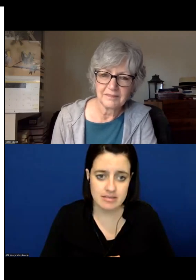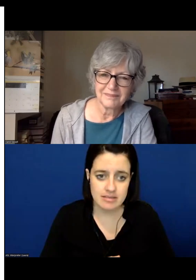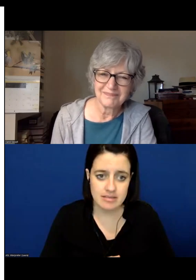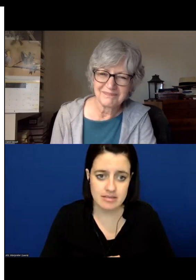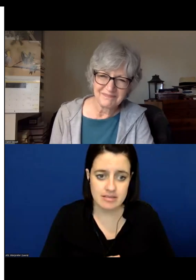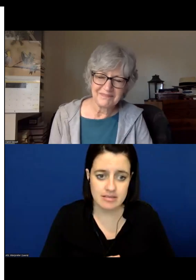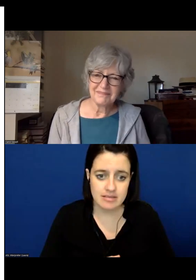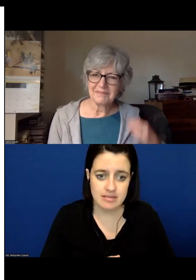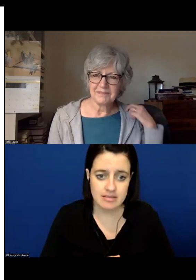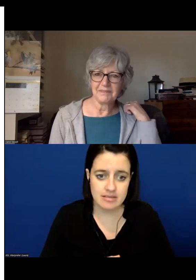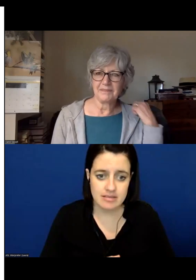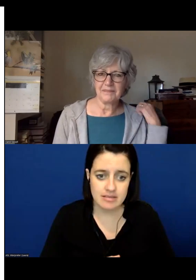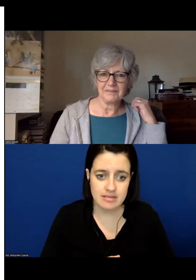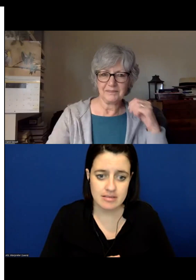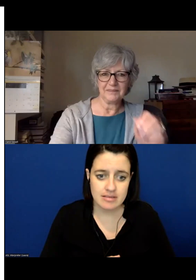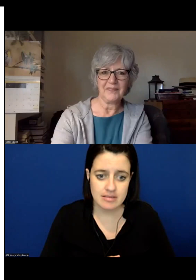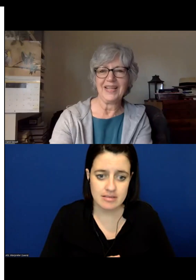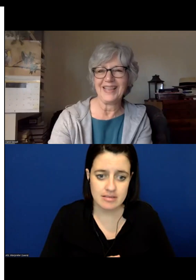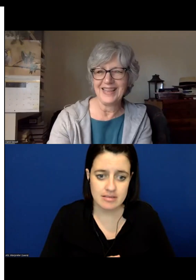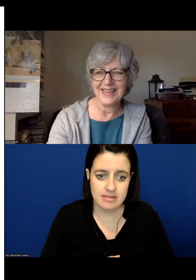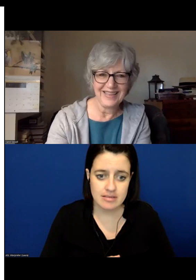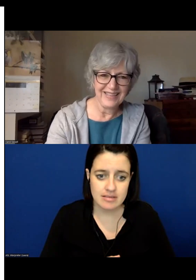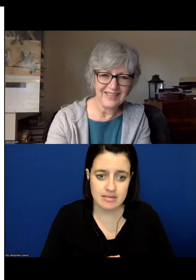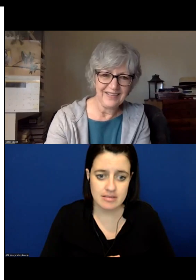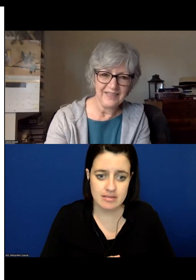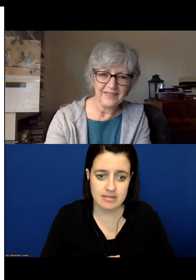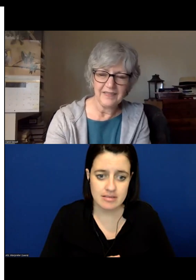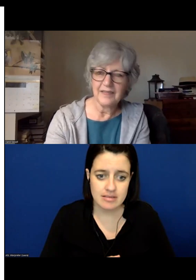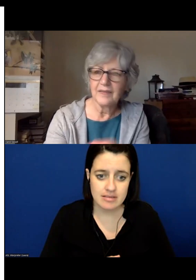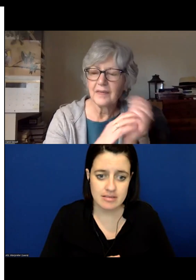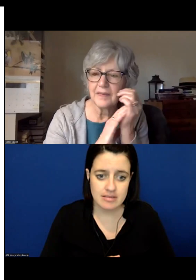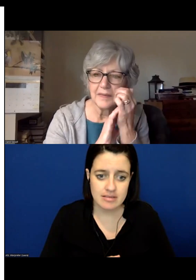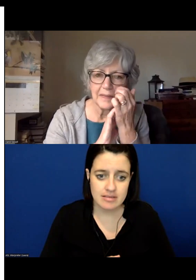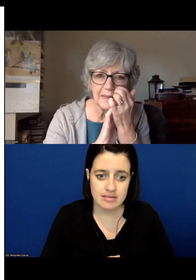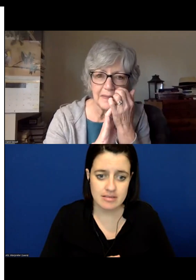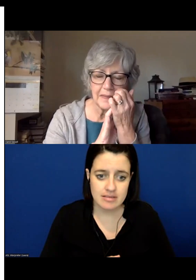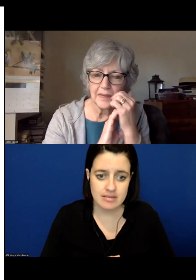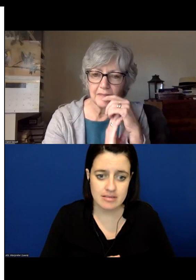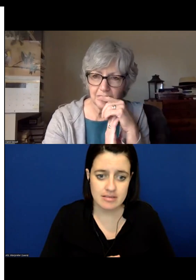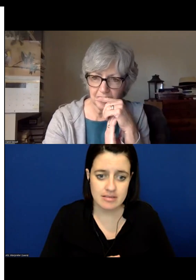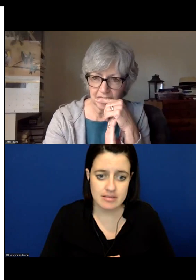Okay, seeing none. Thank you so much. Oh, did I miss somebody who had a